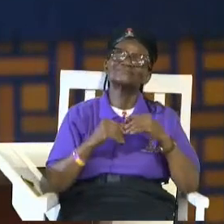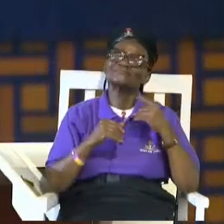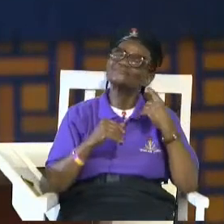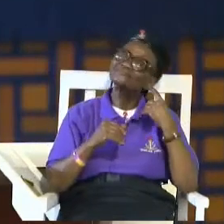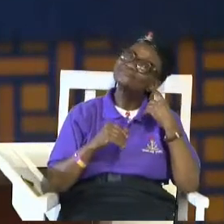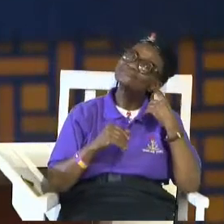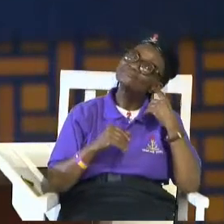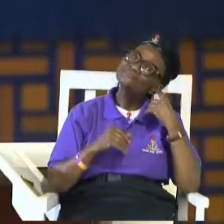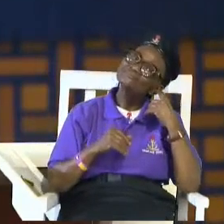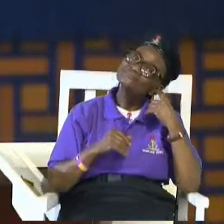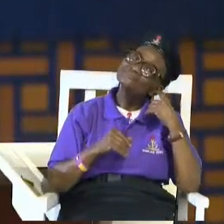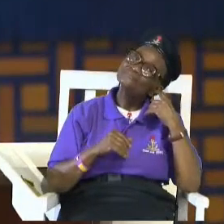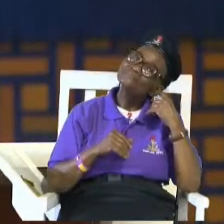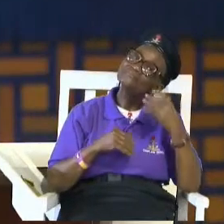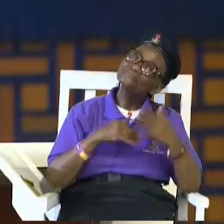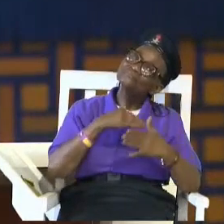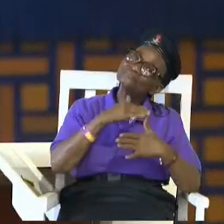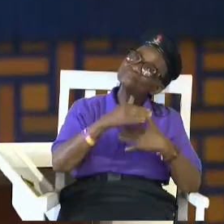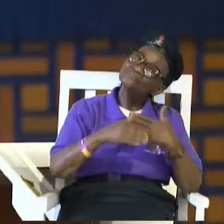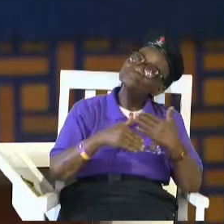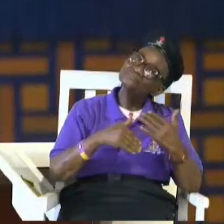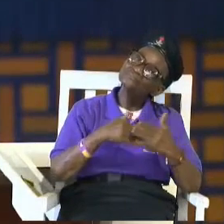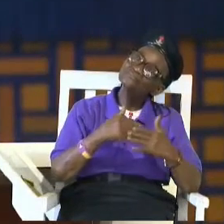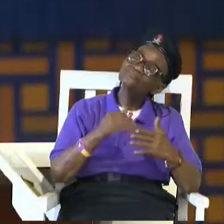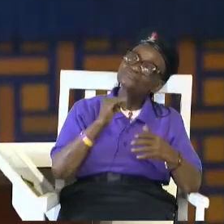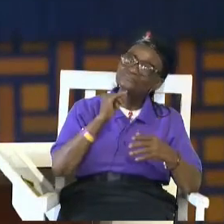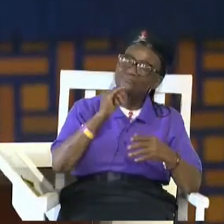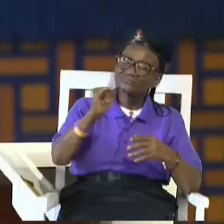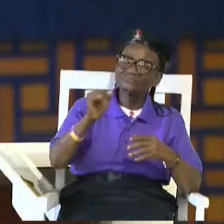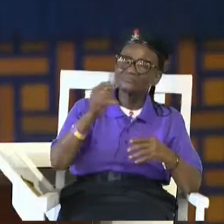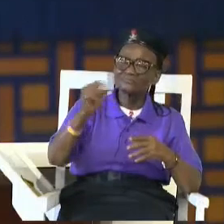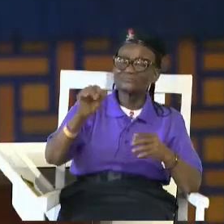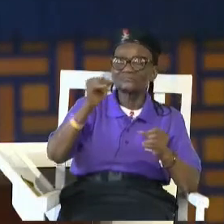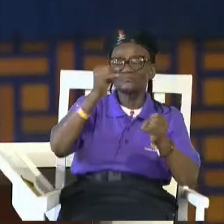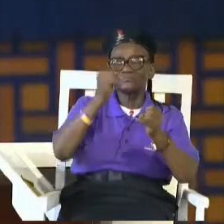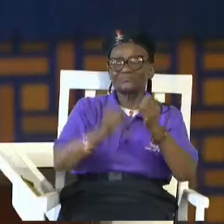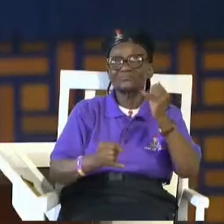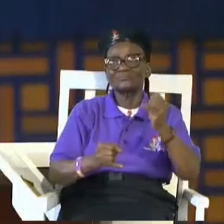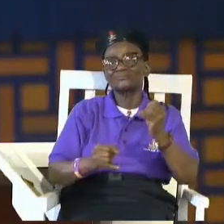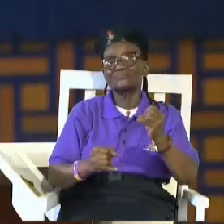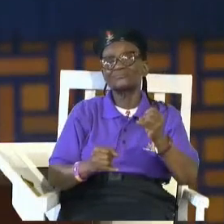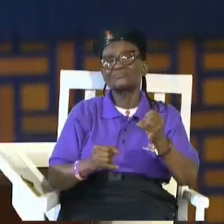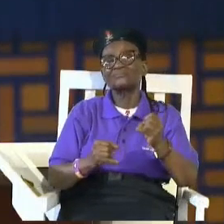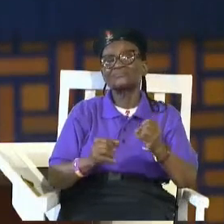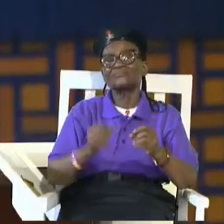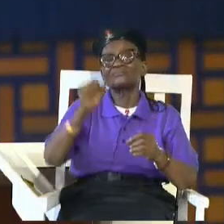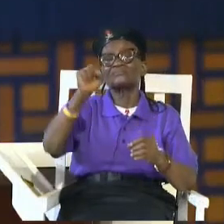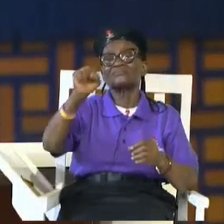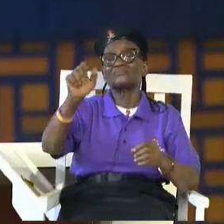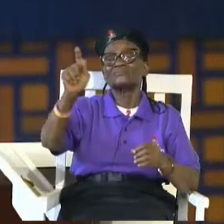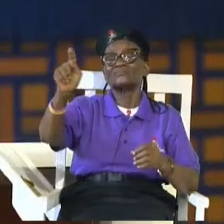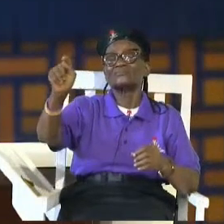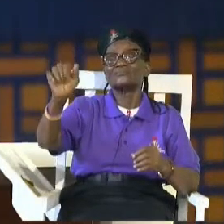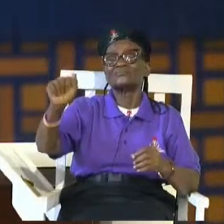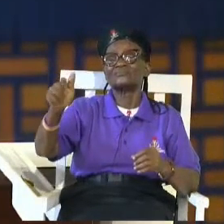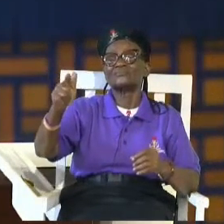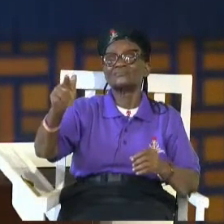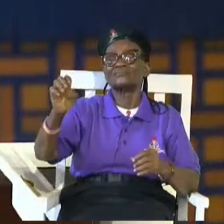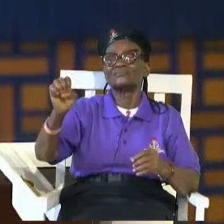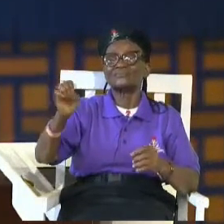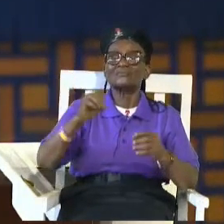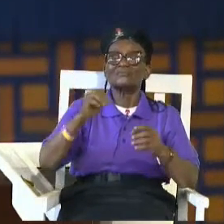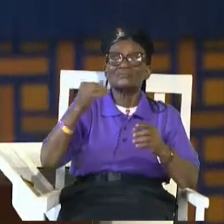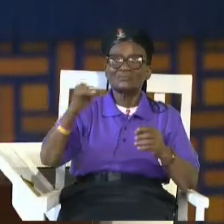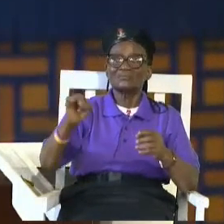Possession is the final stage of the activity of